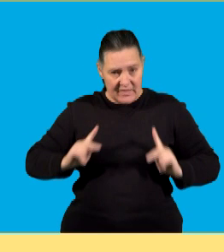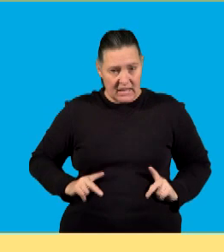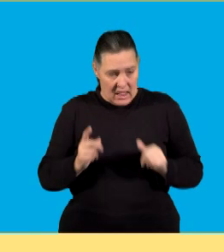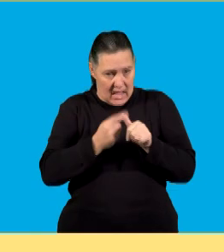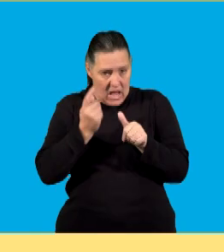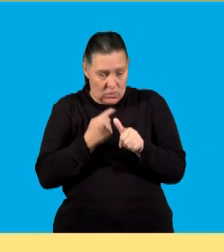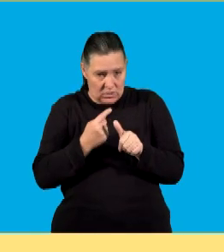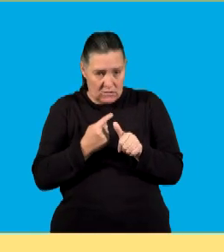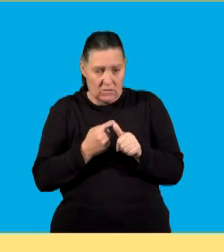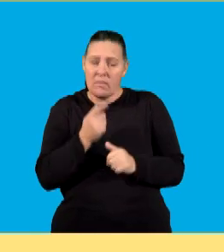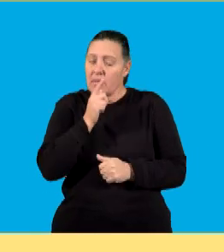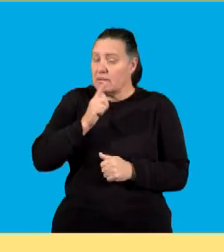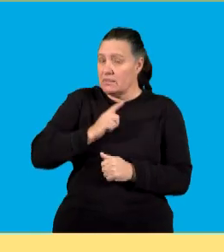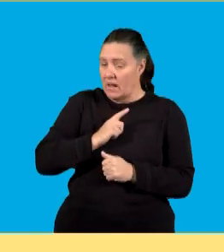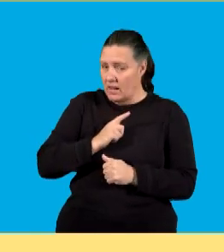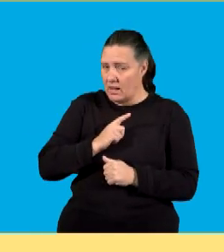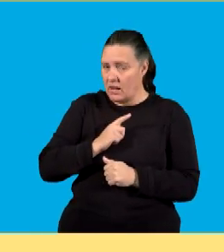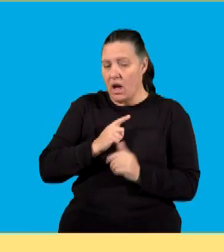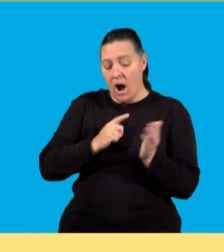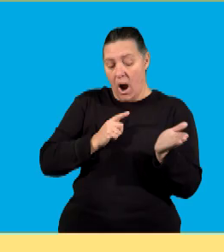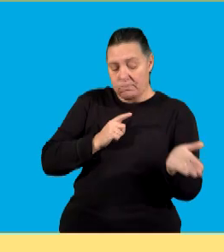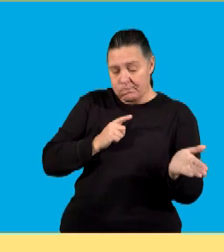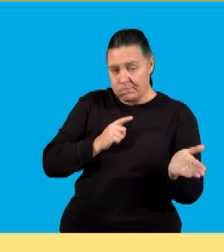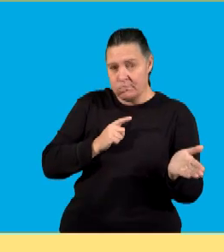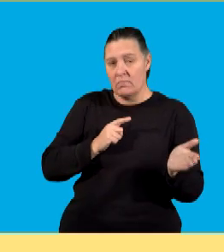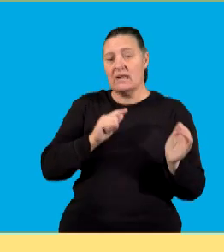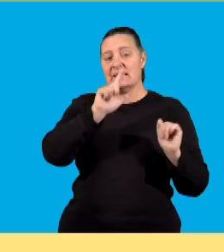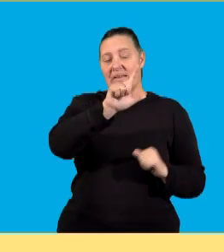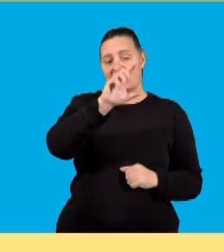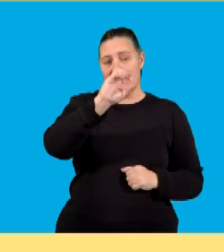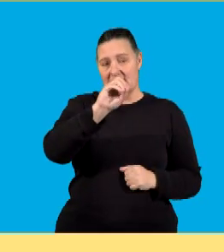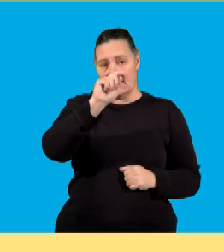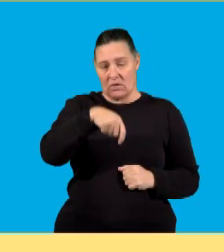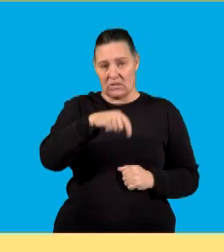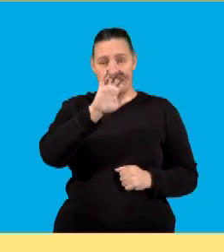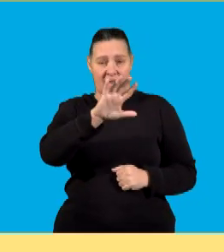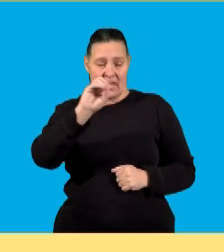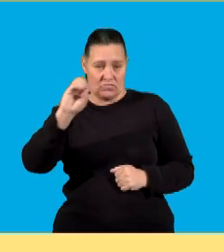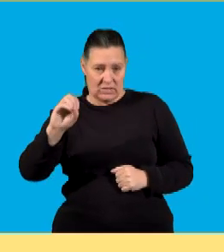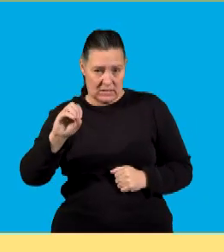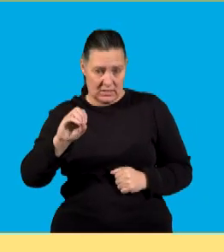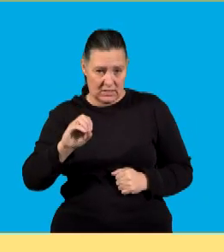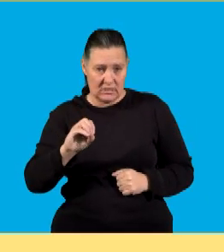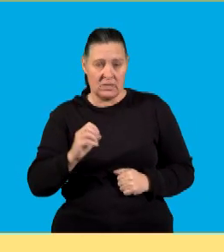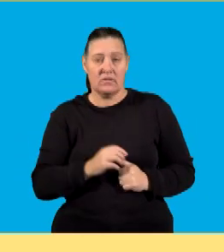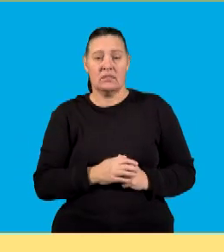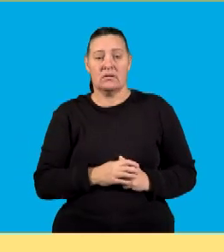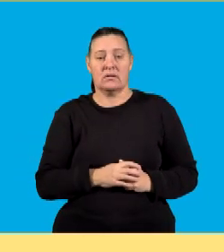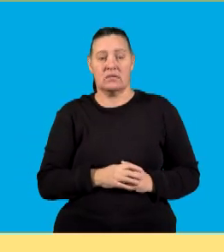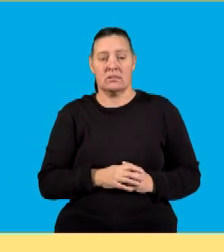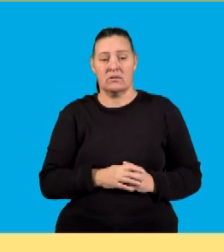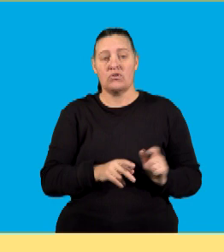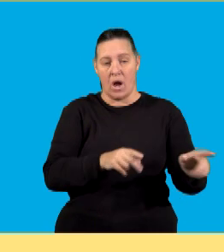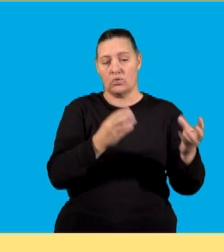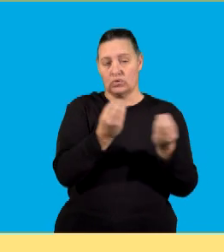have a physical stock taking, which tells us that on hand we have stock of 70,500. So we come, then